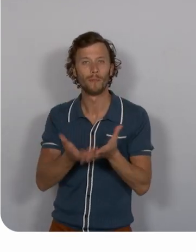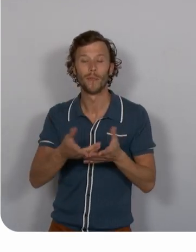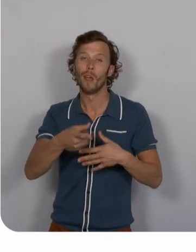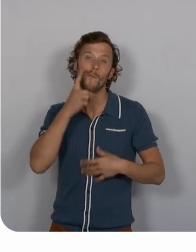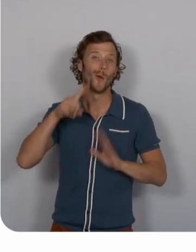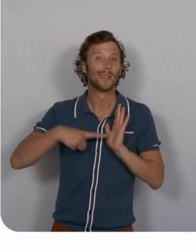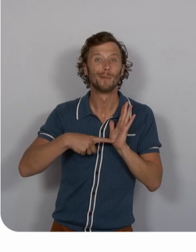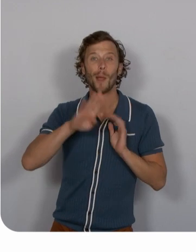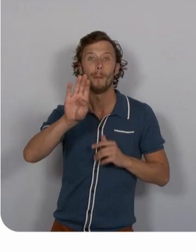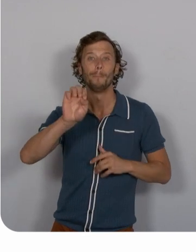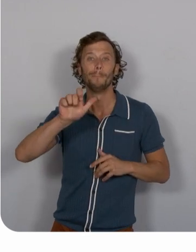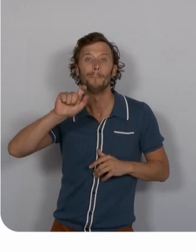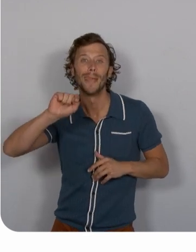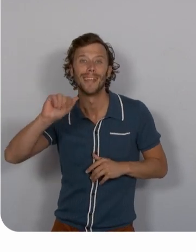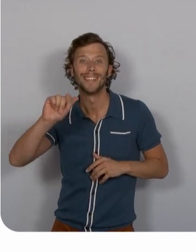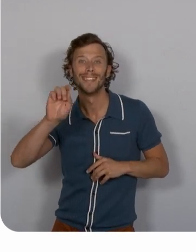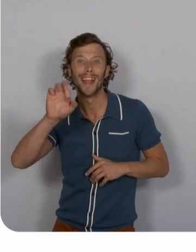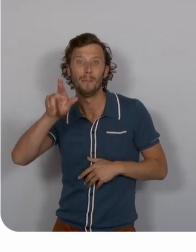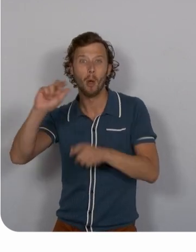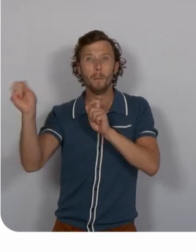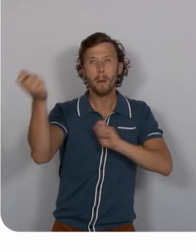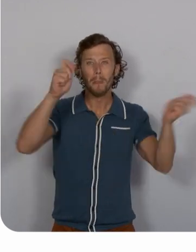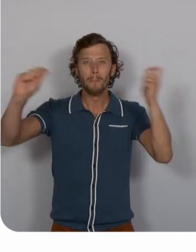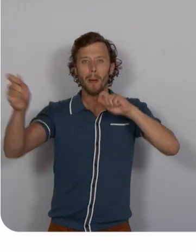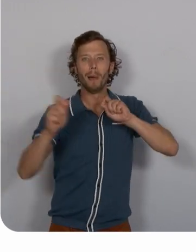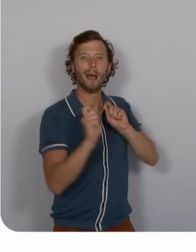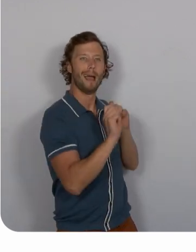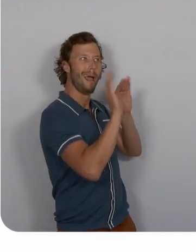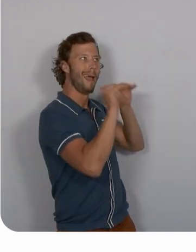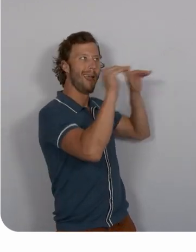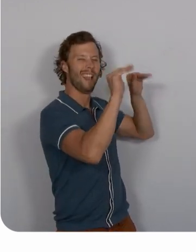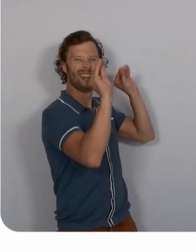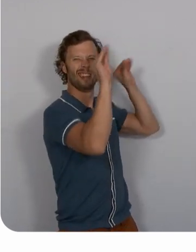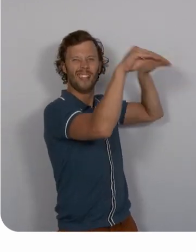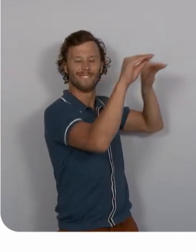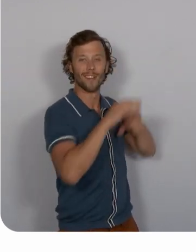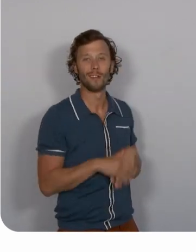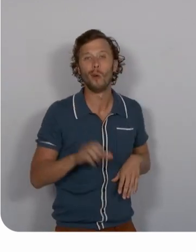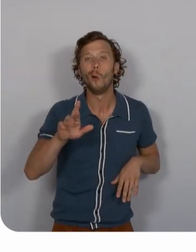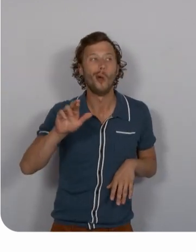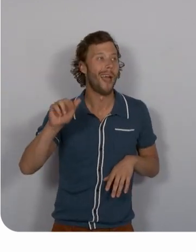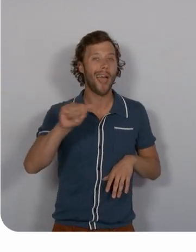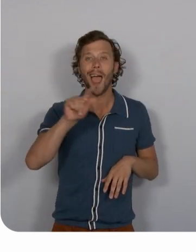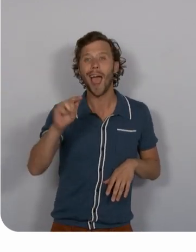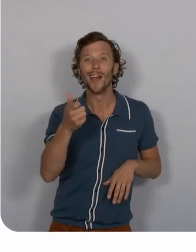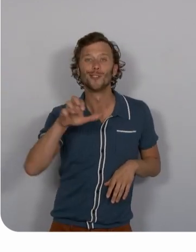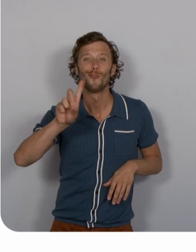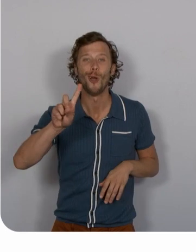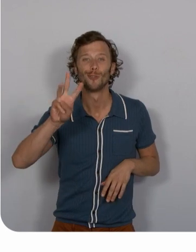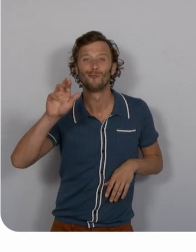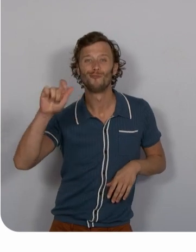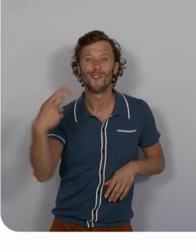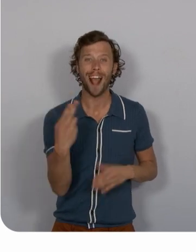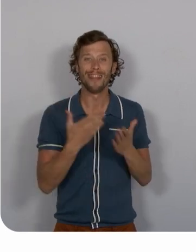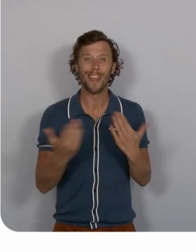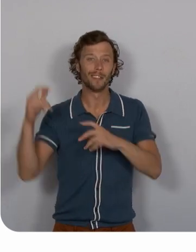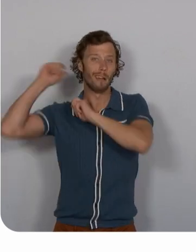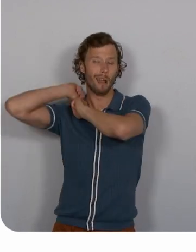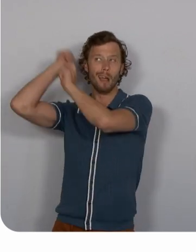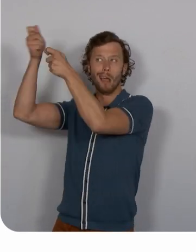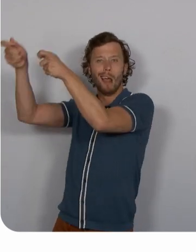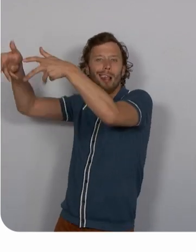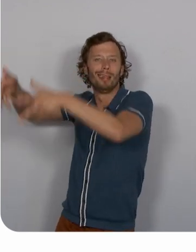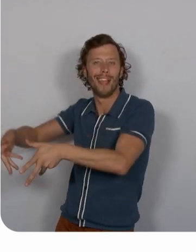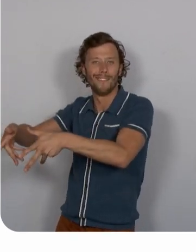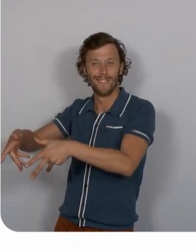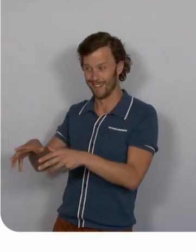shelf, place life-size artifacts from games like Population One or Asgard's Wrath in your living room, or you can bring your favorite artists and stations